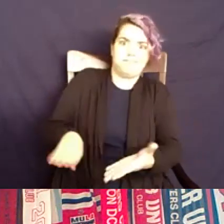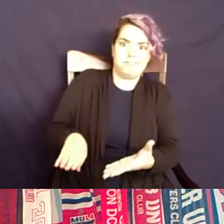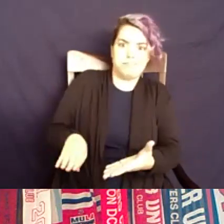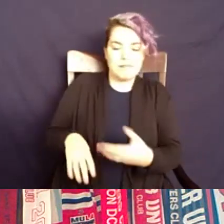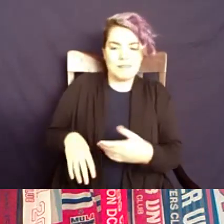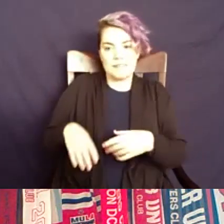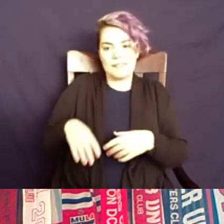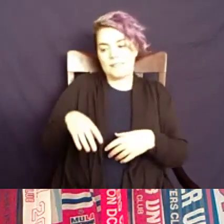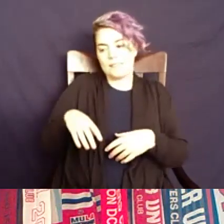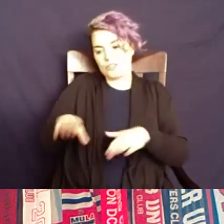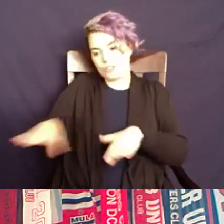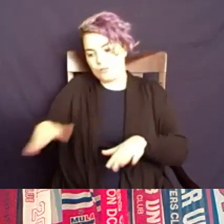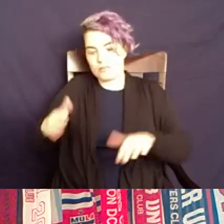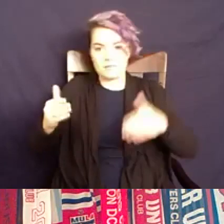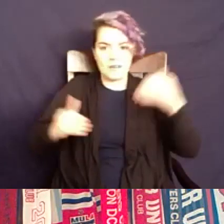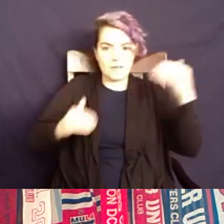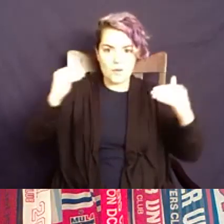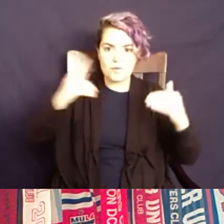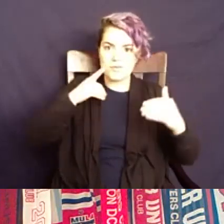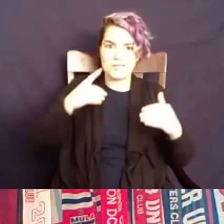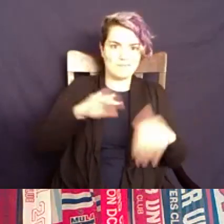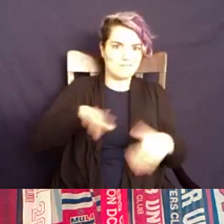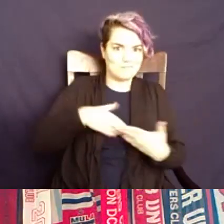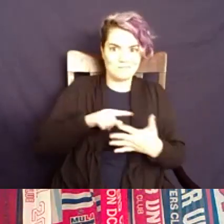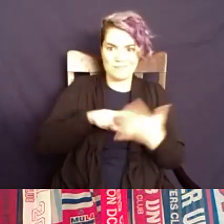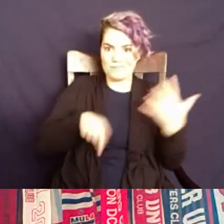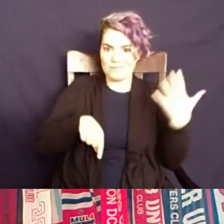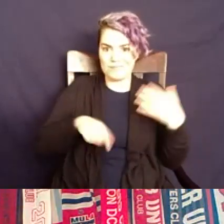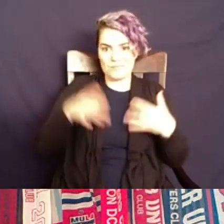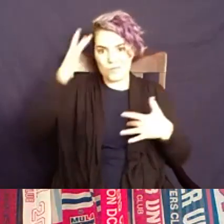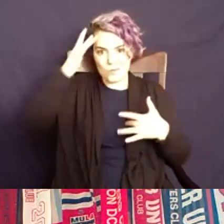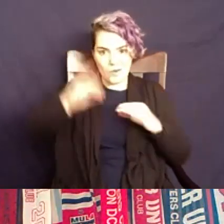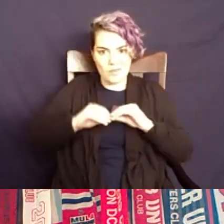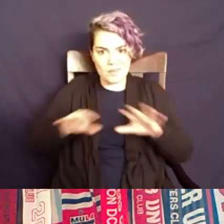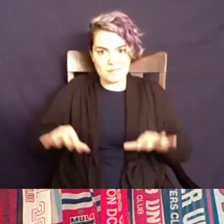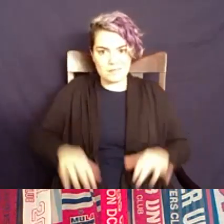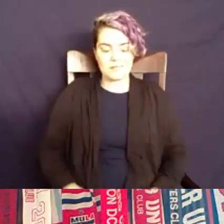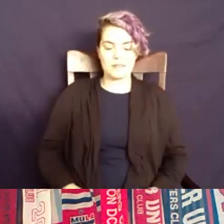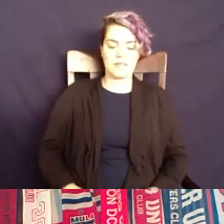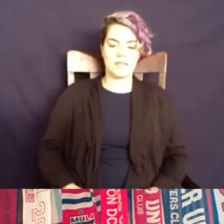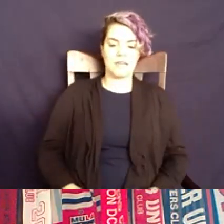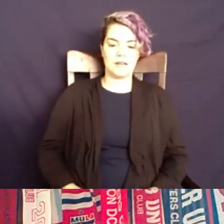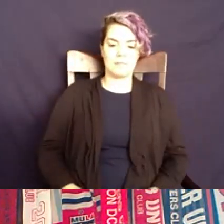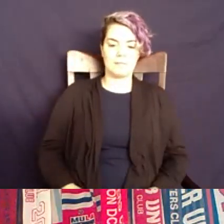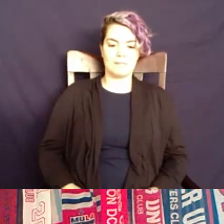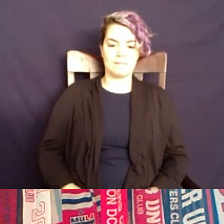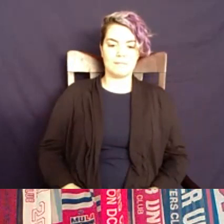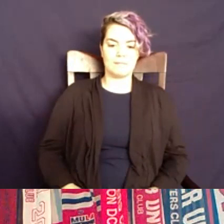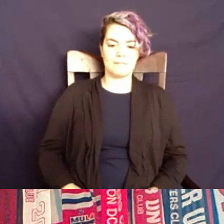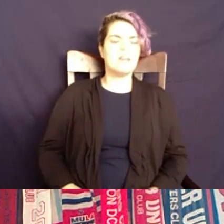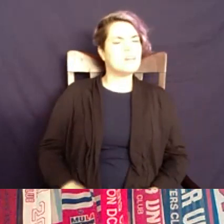kids and adults. But I mean, I guess the bottom line is there are a bunch of different pieces of